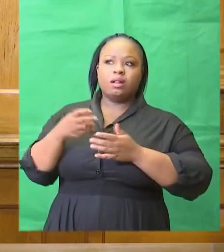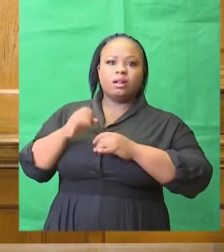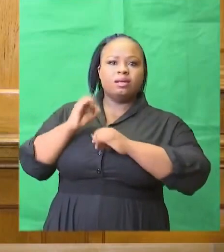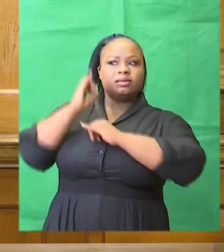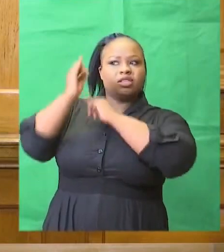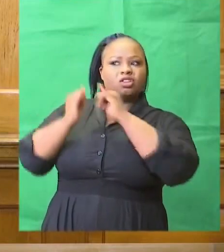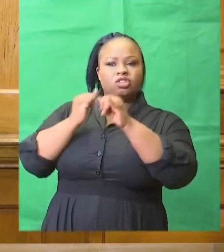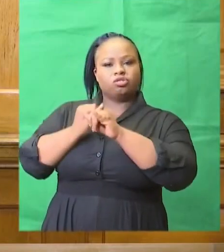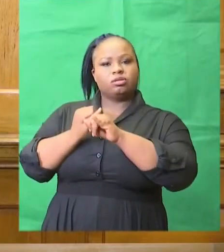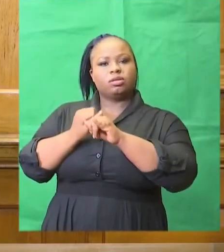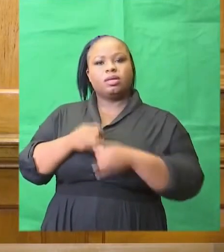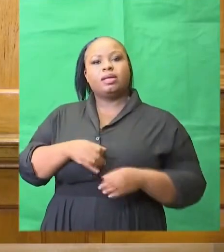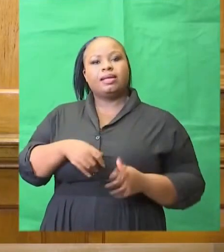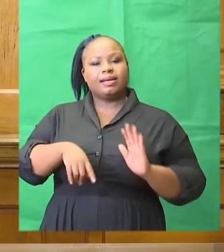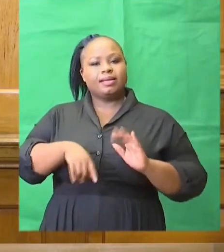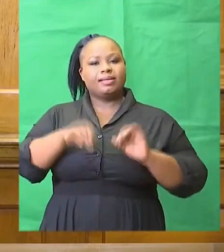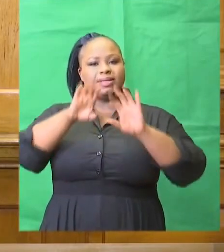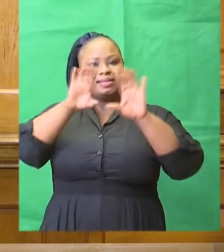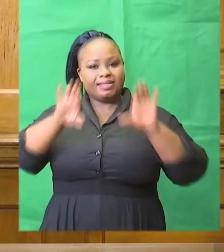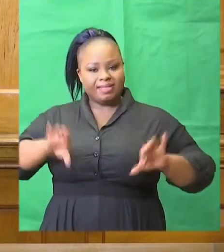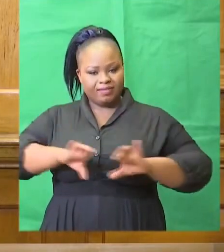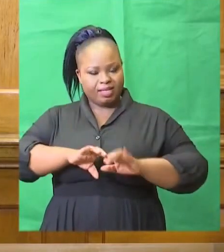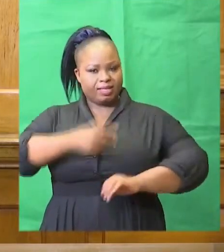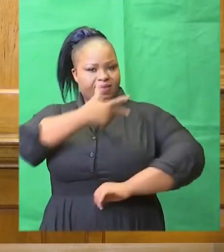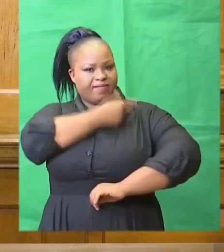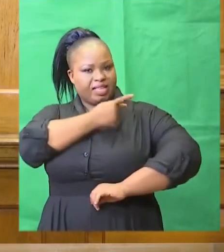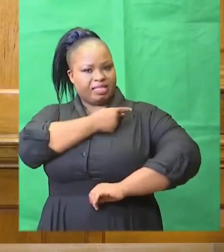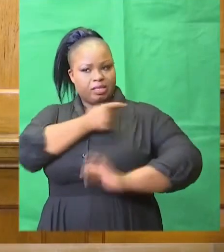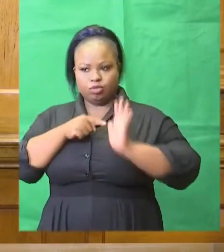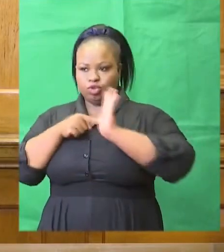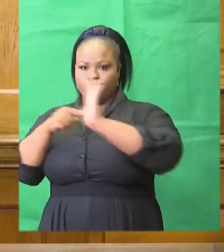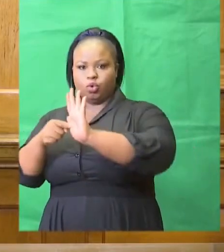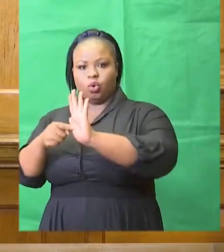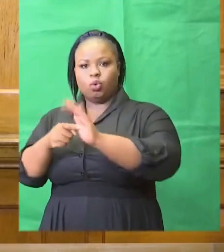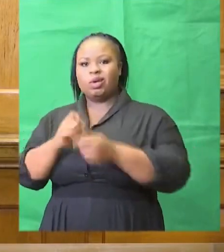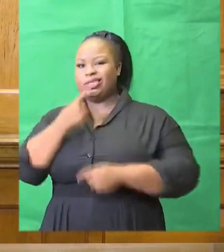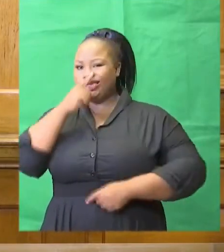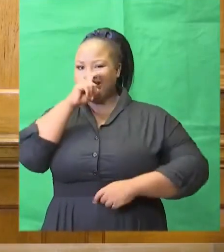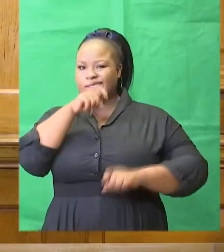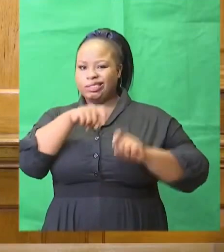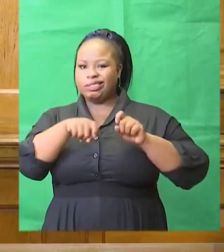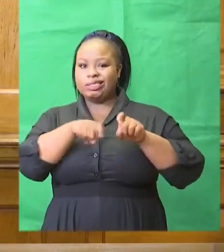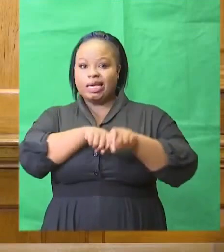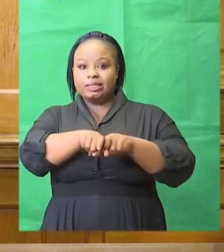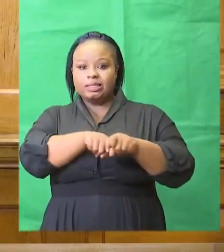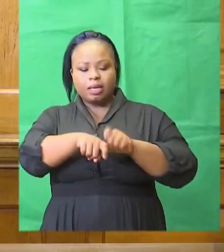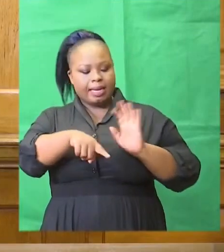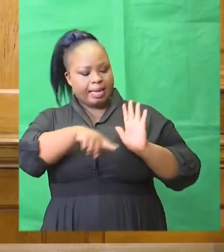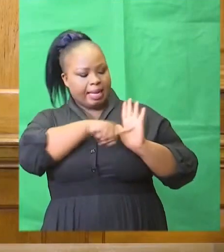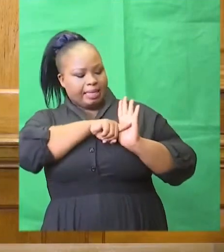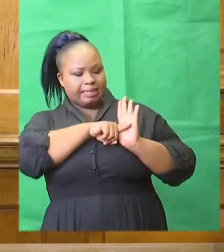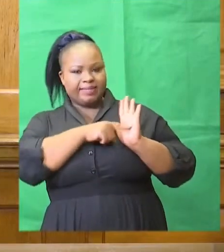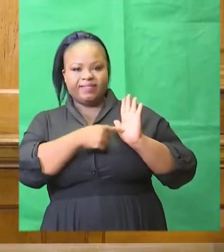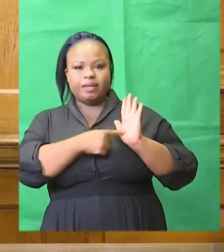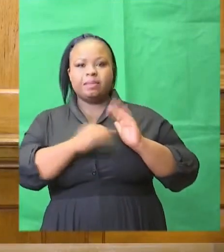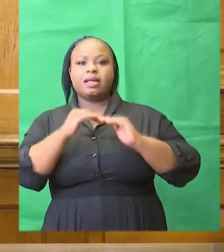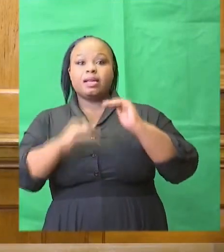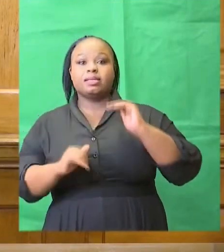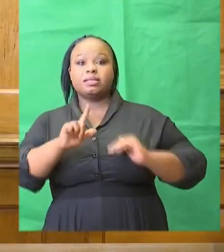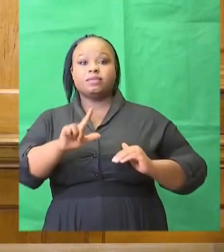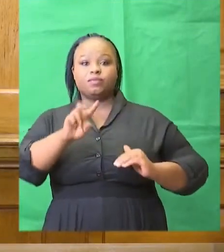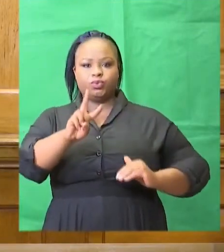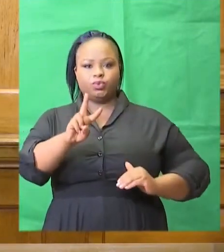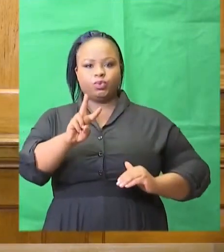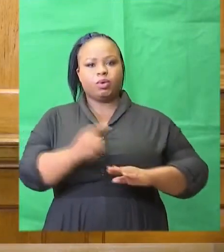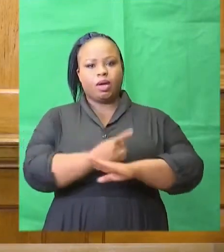a negative PCR test taken within 72 hours of travel, and that masks are worn for